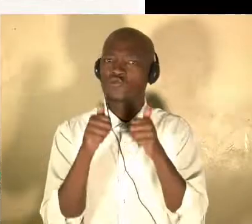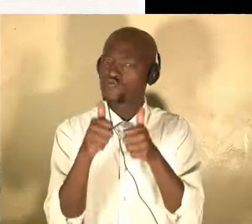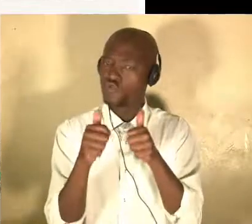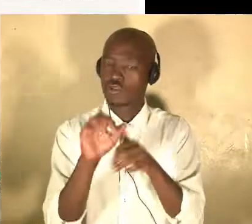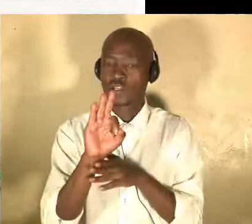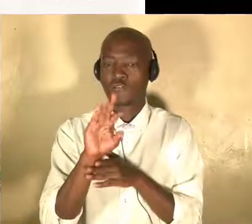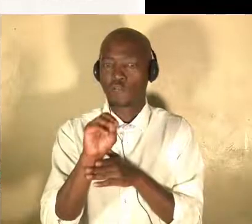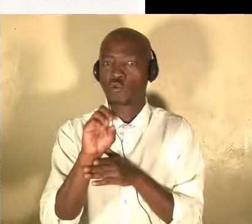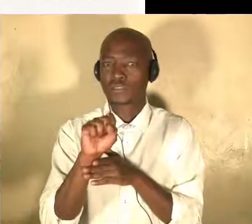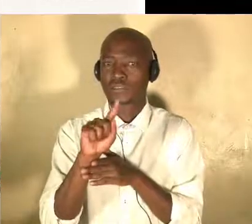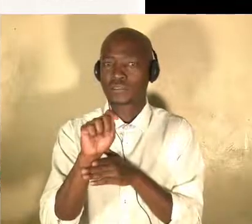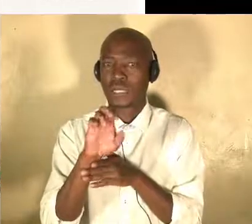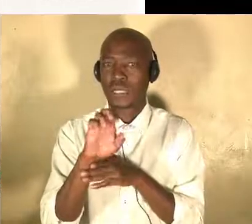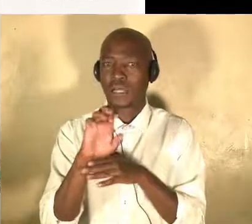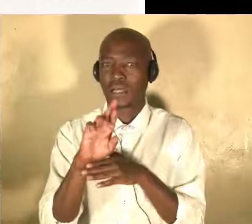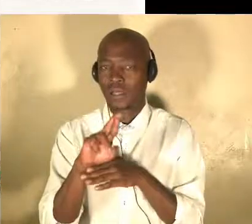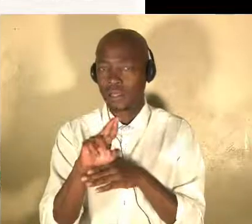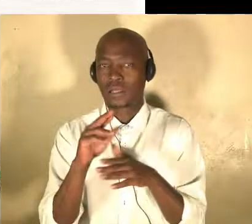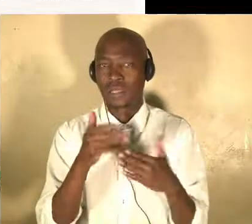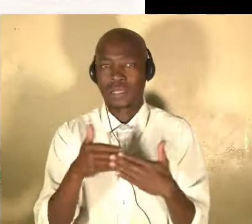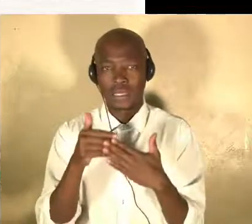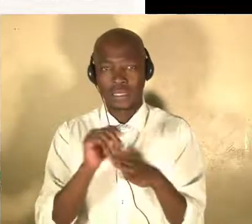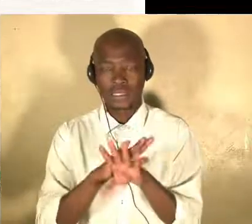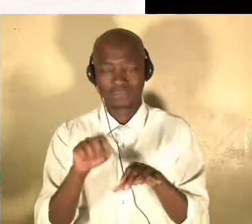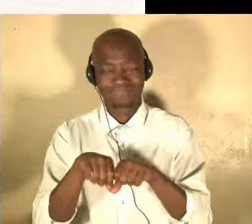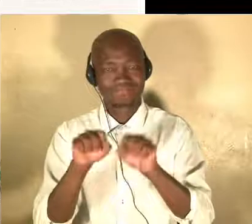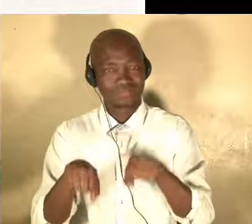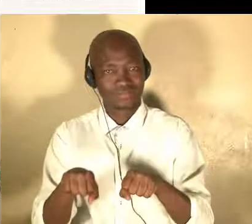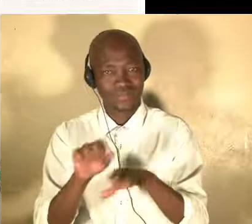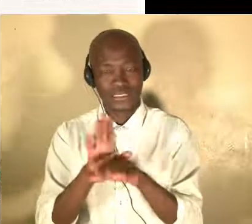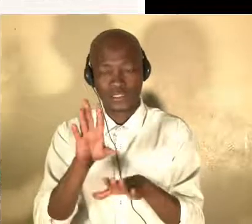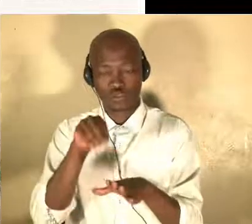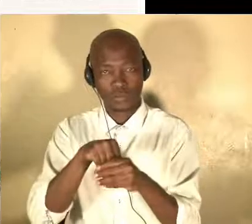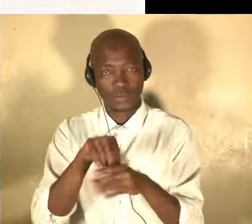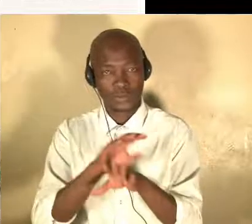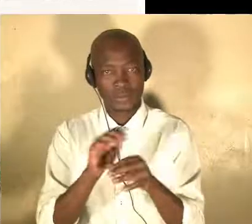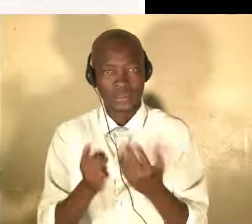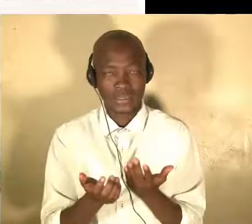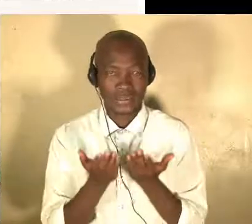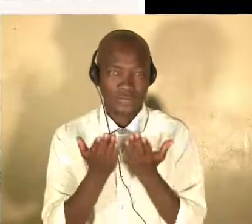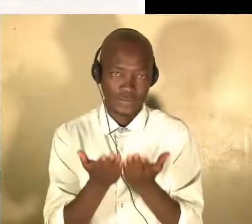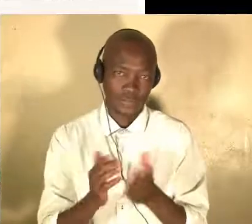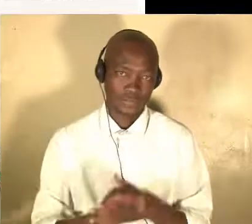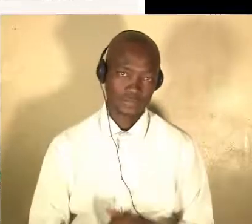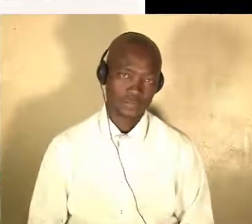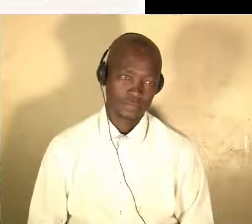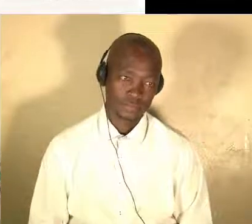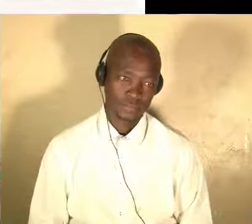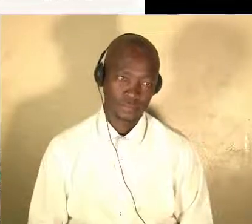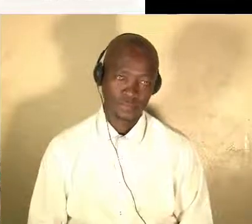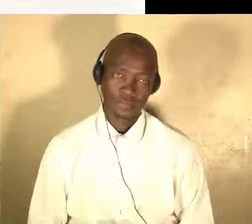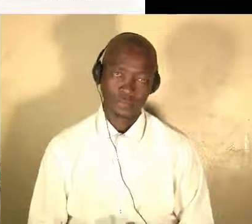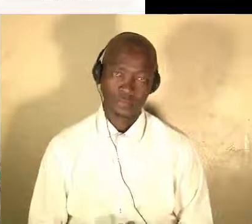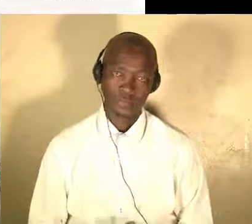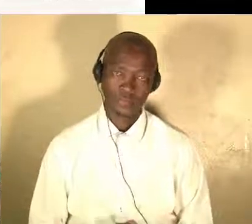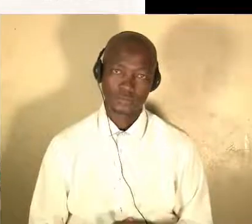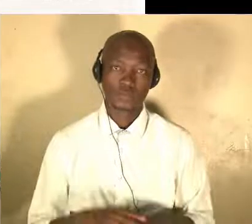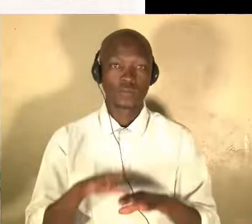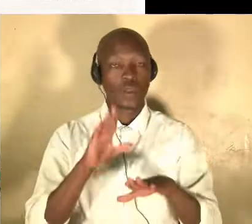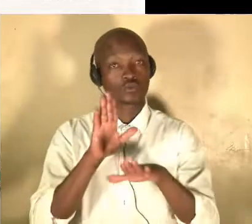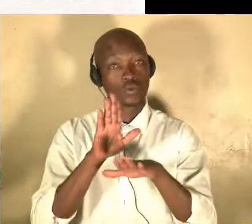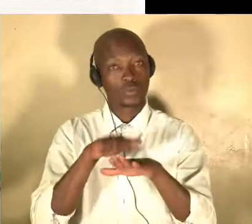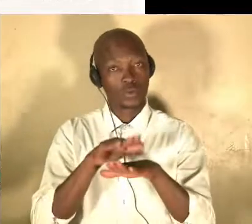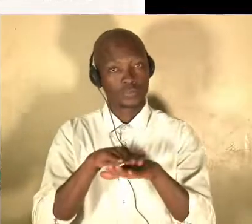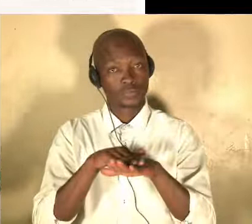system, which also incorporates of the foster care services. And more